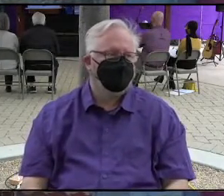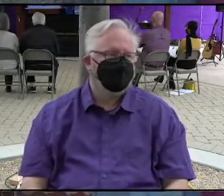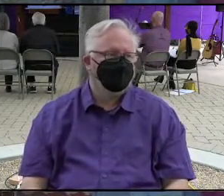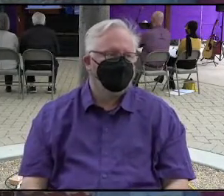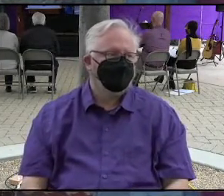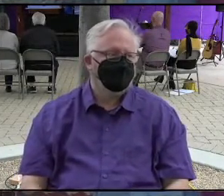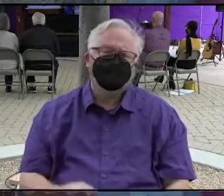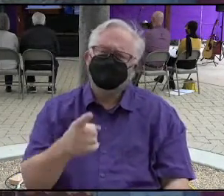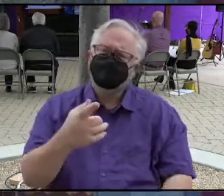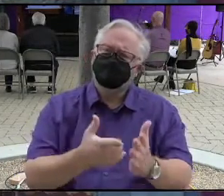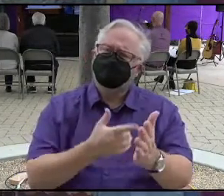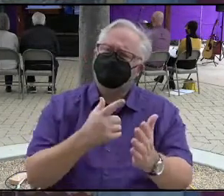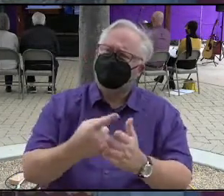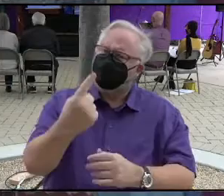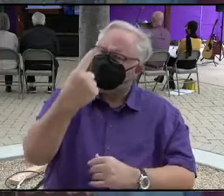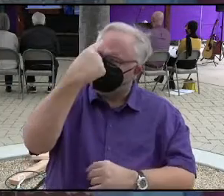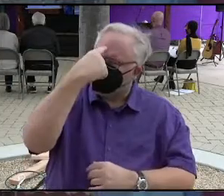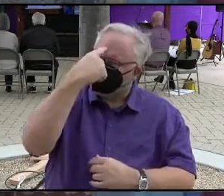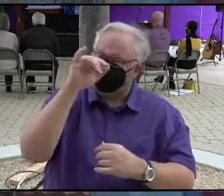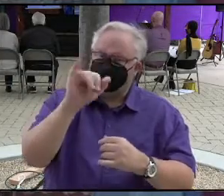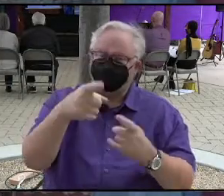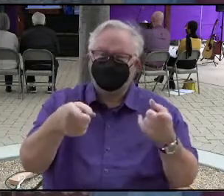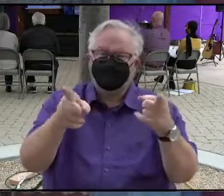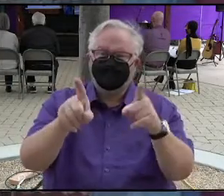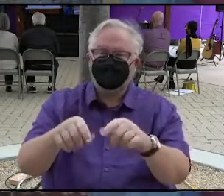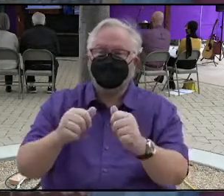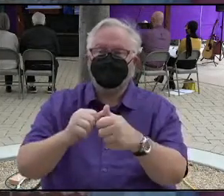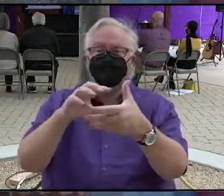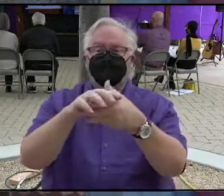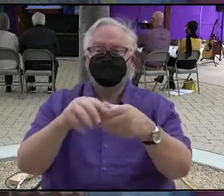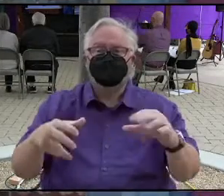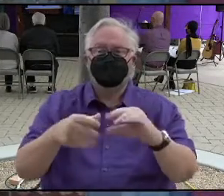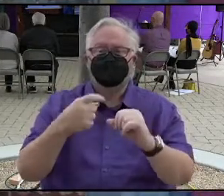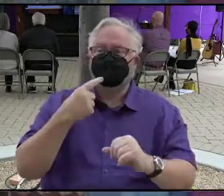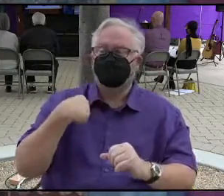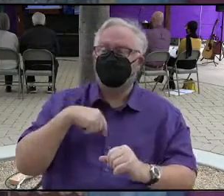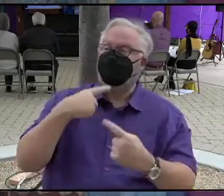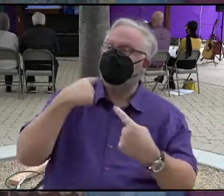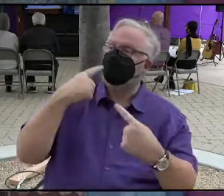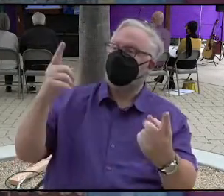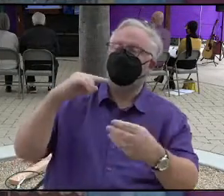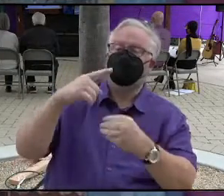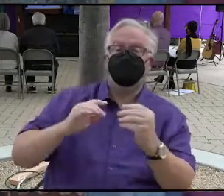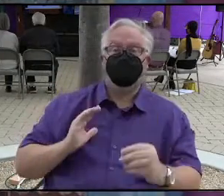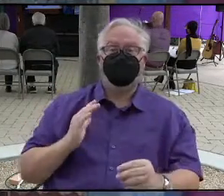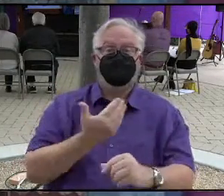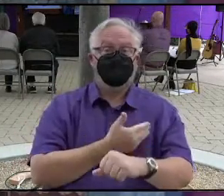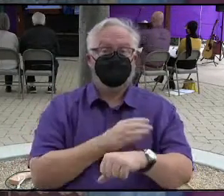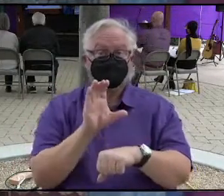Do you ever think this happens with the stories we tell about our church?